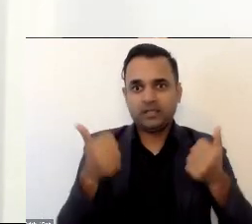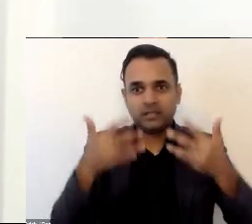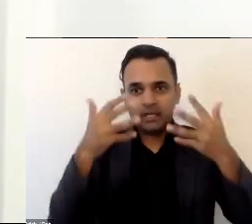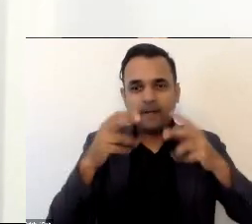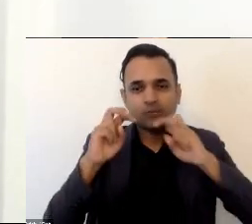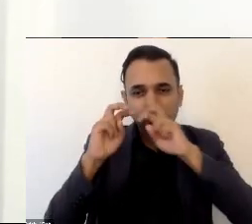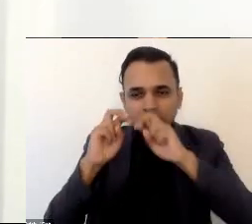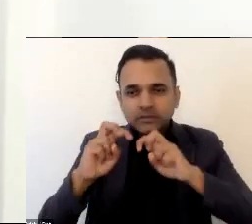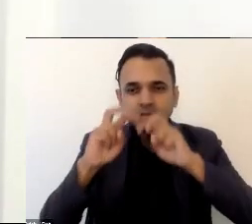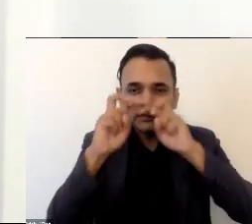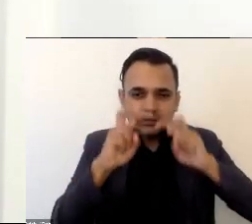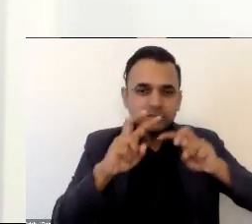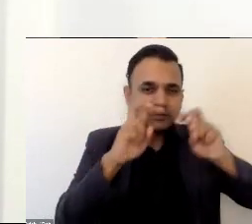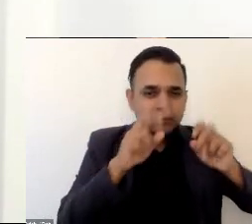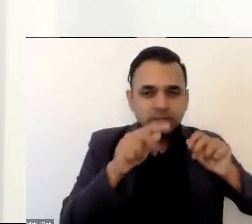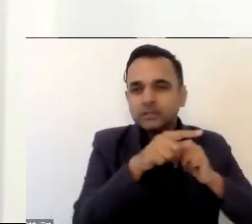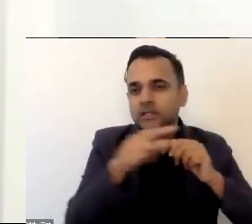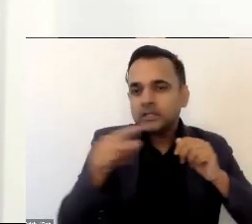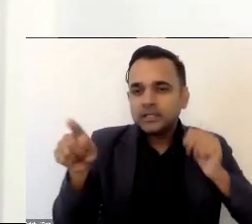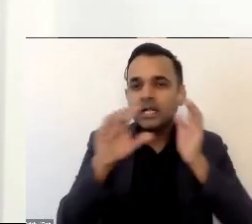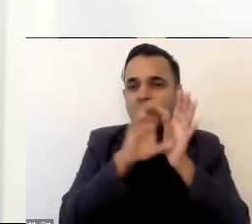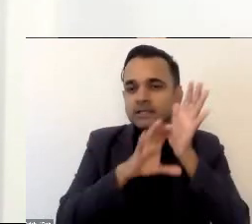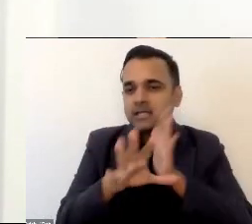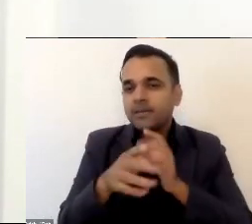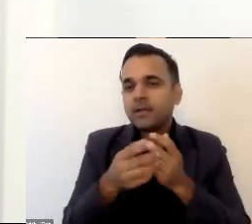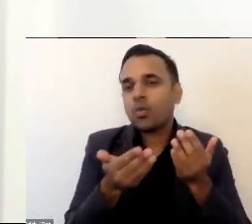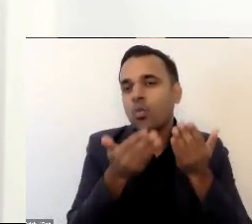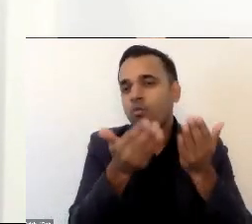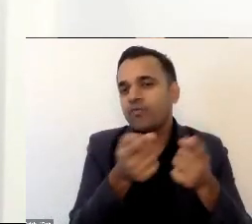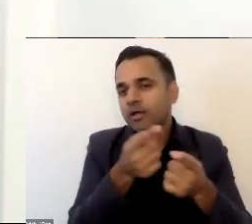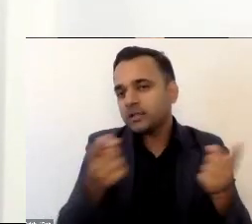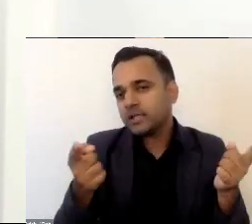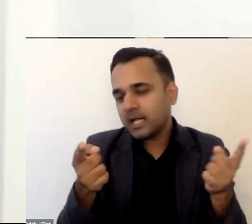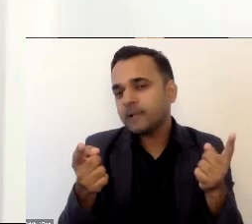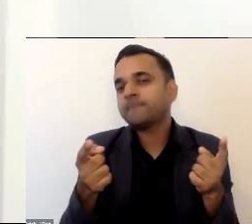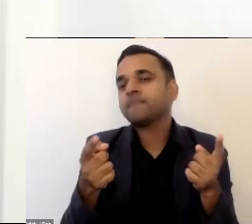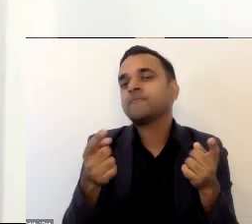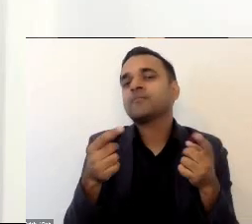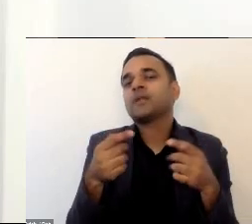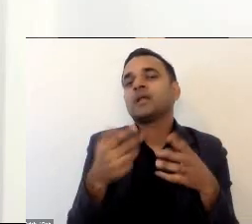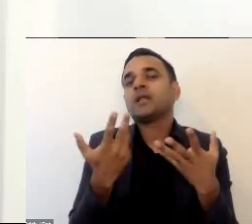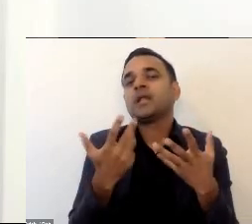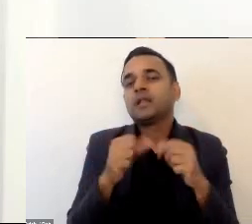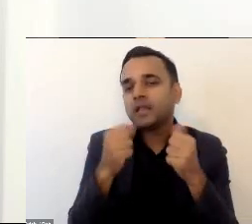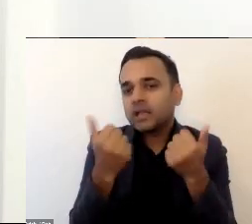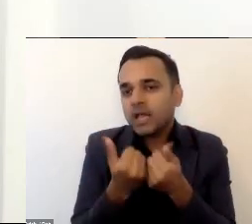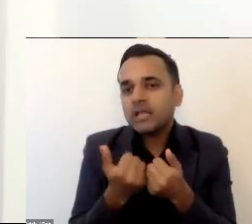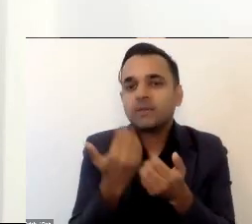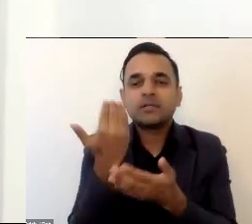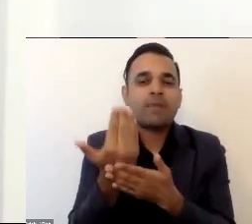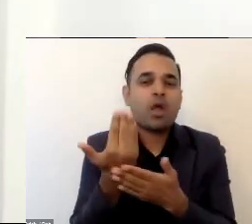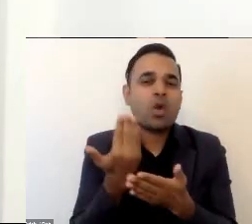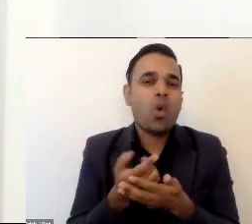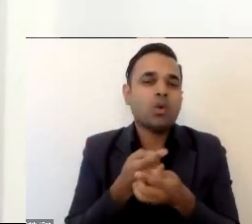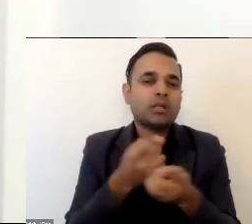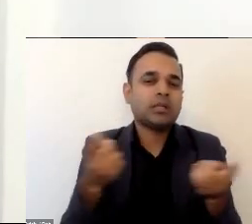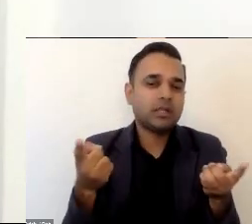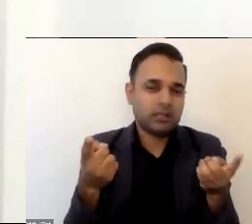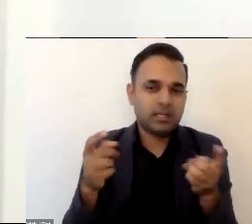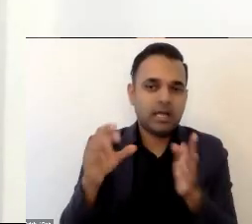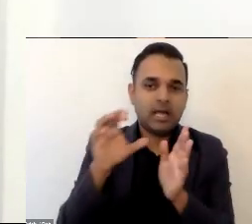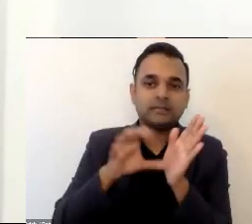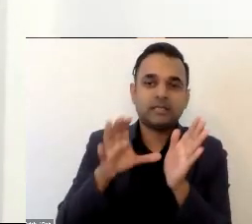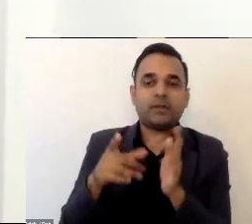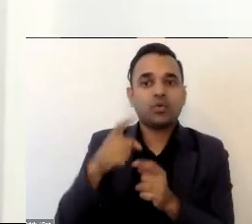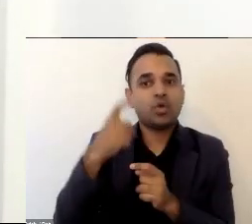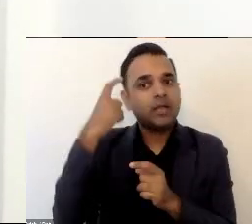but it was the provision of energy, which is an essential service, having electricity and gas to your home. So what we